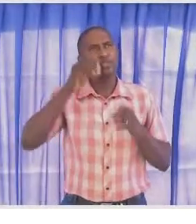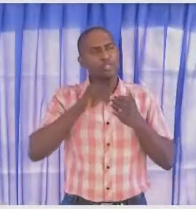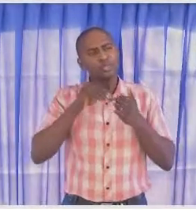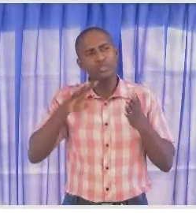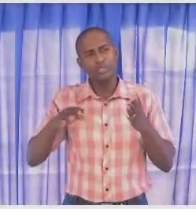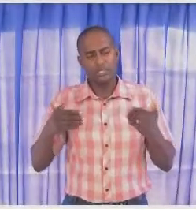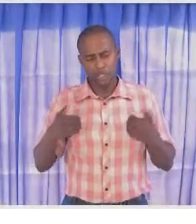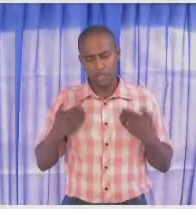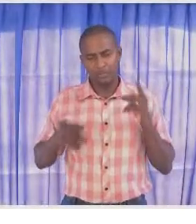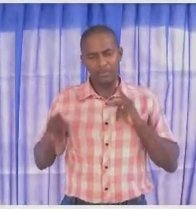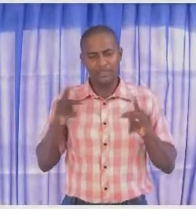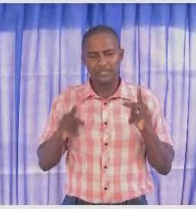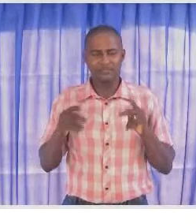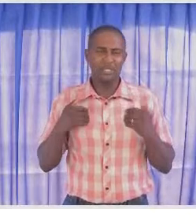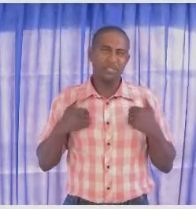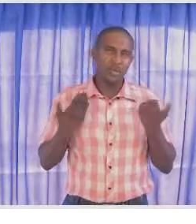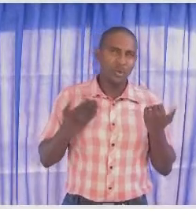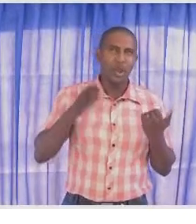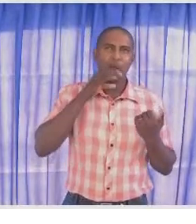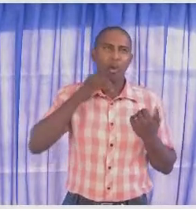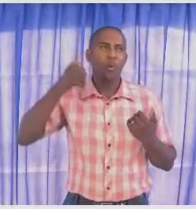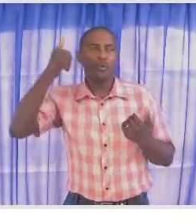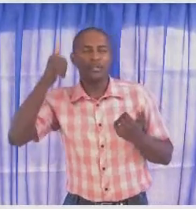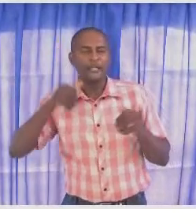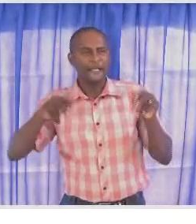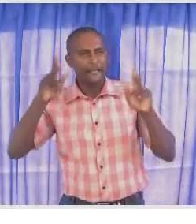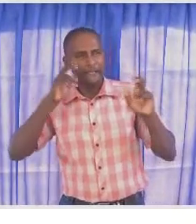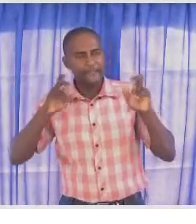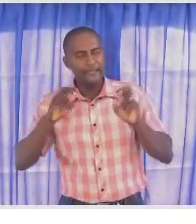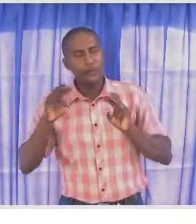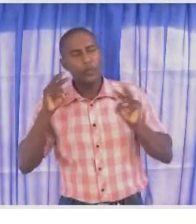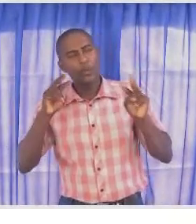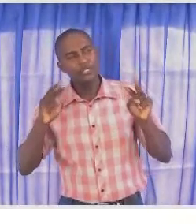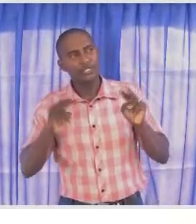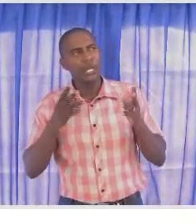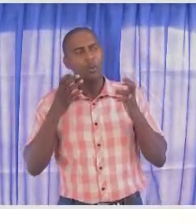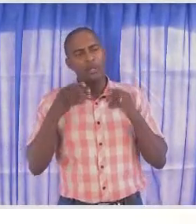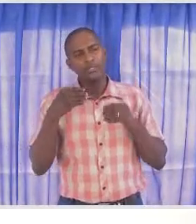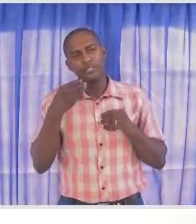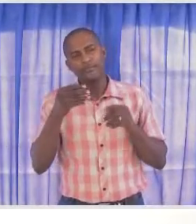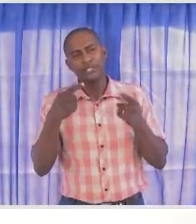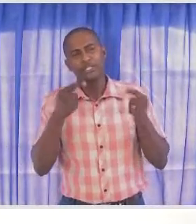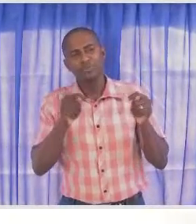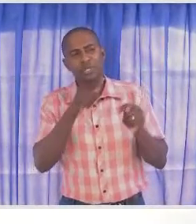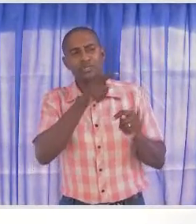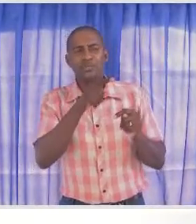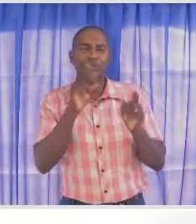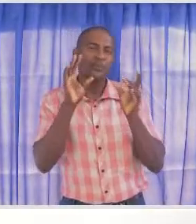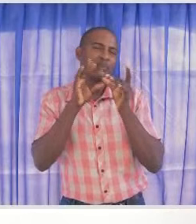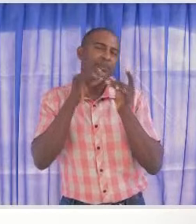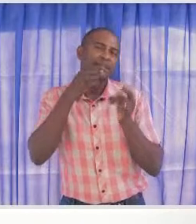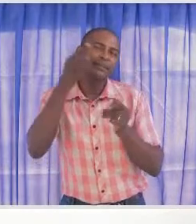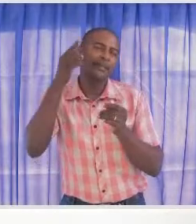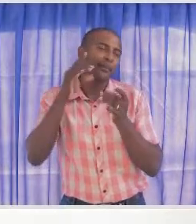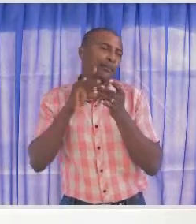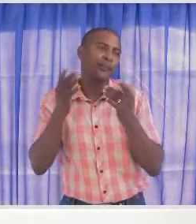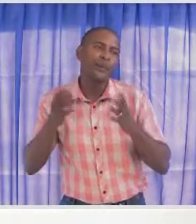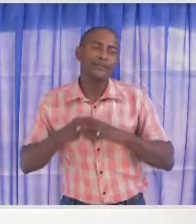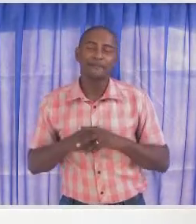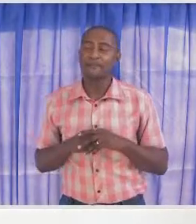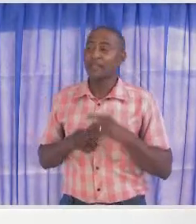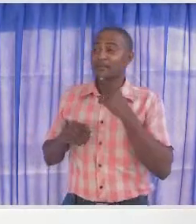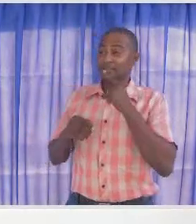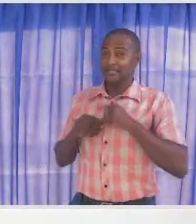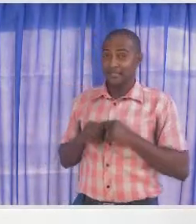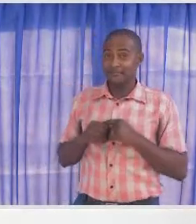person now, young or older, listening, watching, and wants to give it a try? What would you say? I would say that agriculture